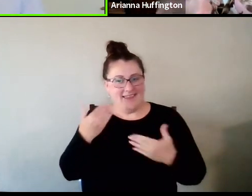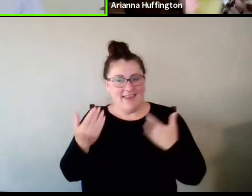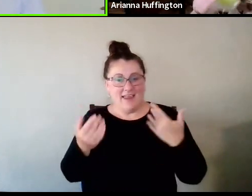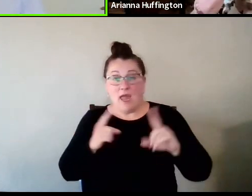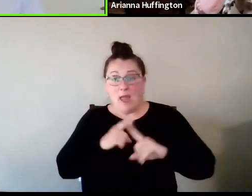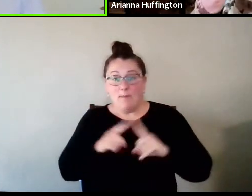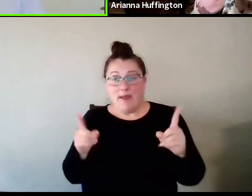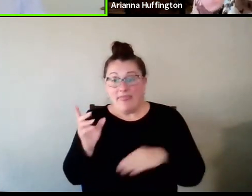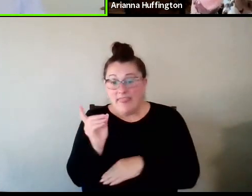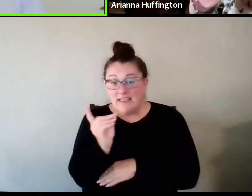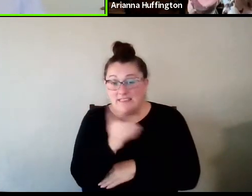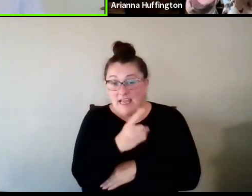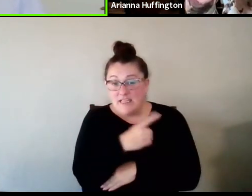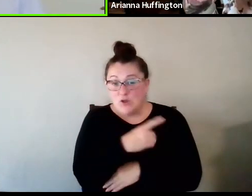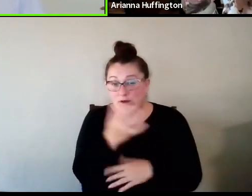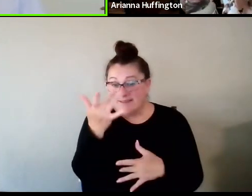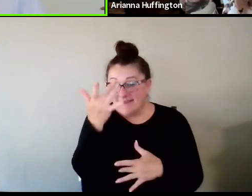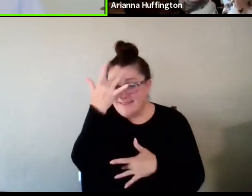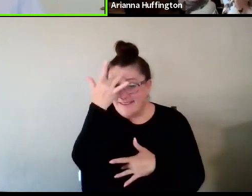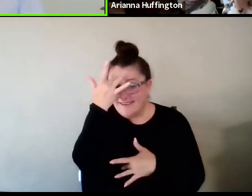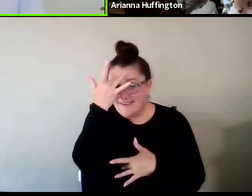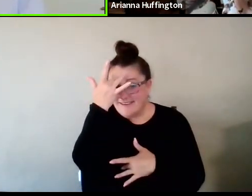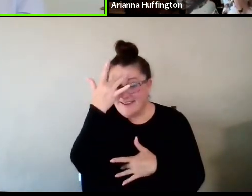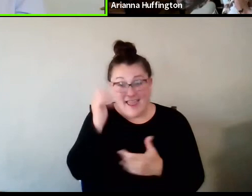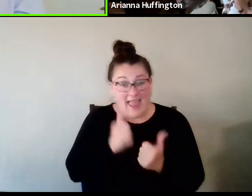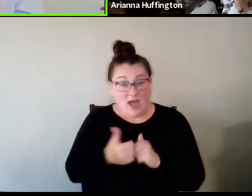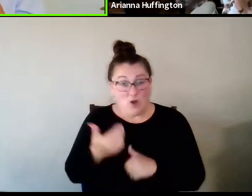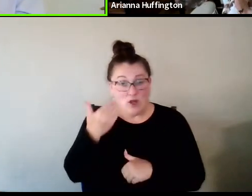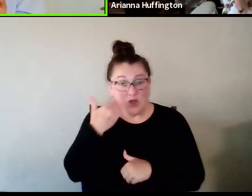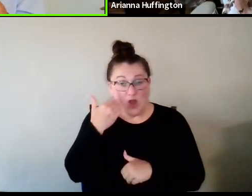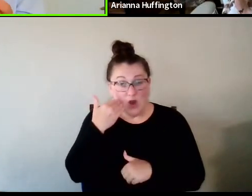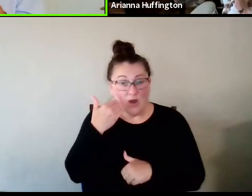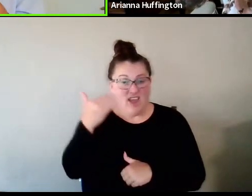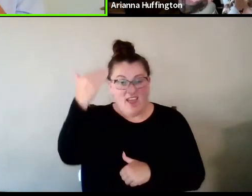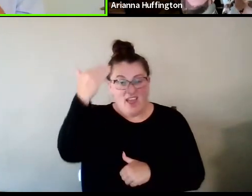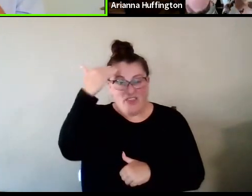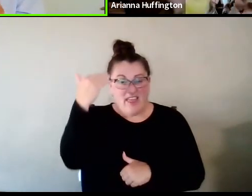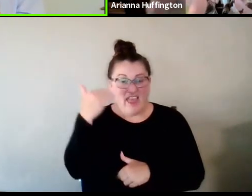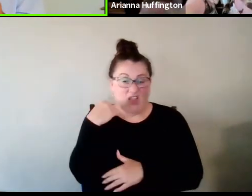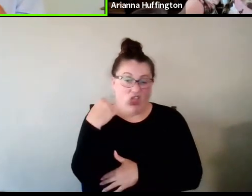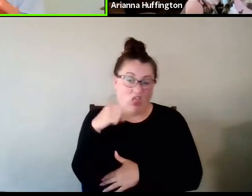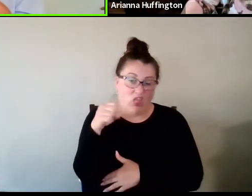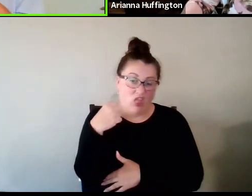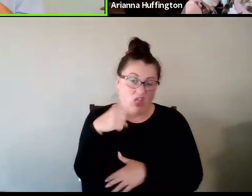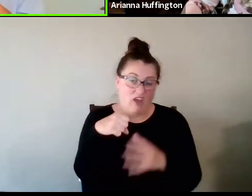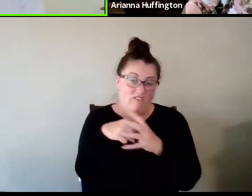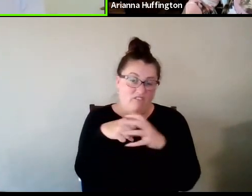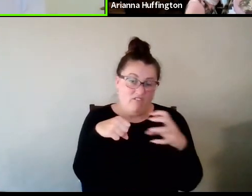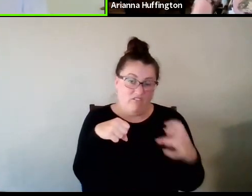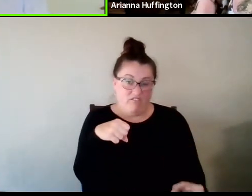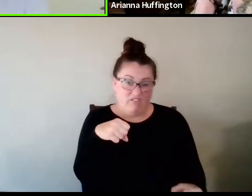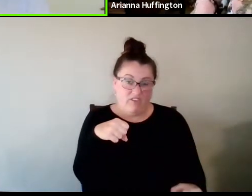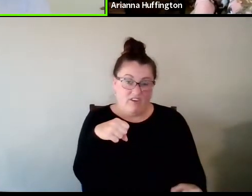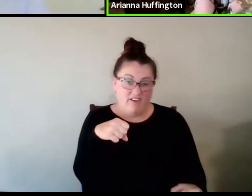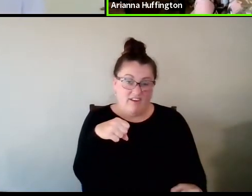the dinosaur got sick. The way we know the dinosaur got sick is the head was dismantled from the body. So that's how, you